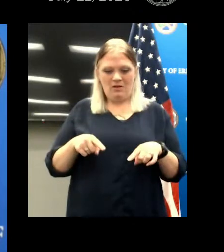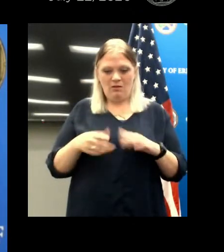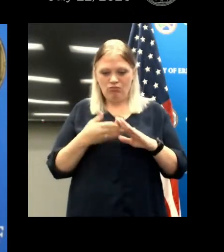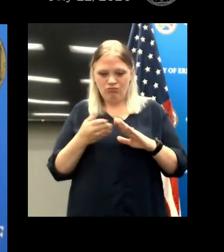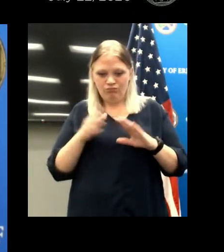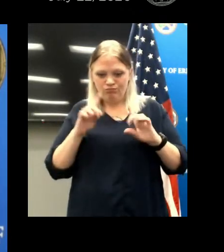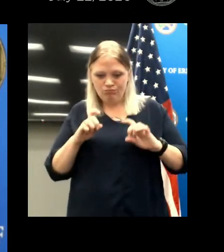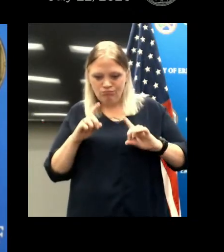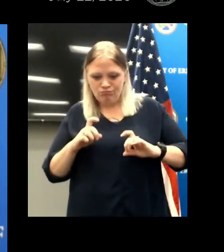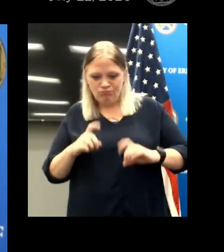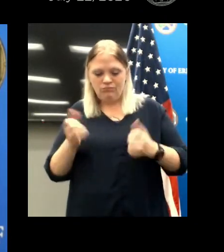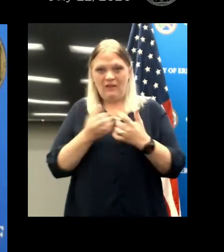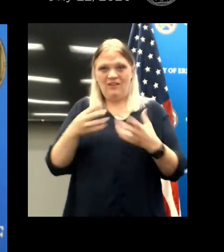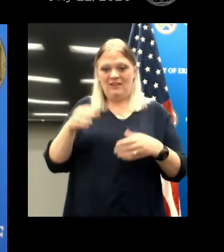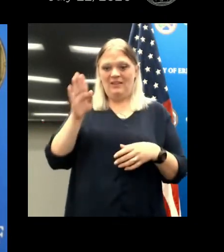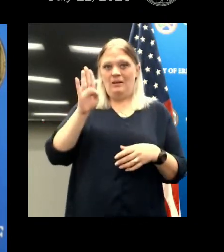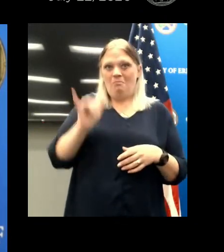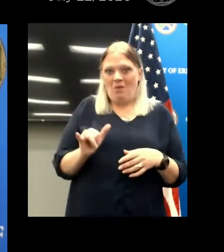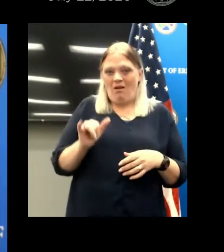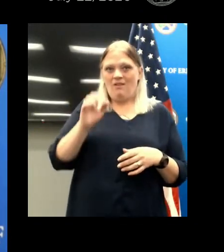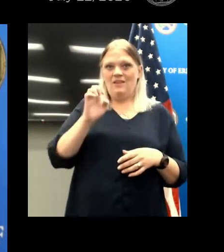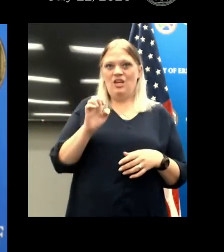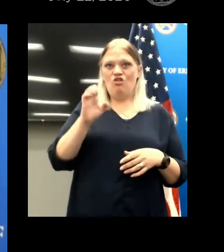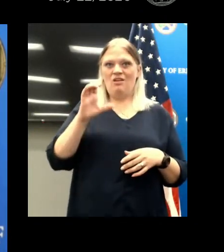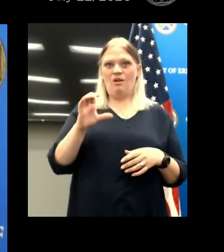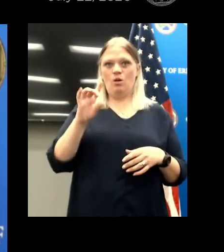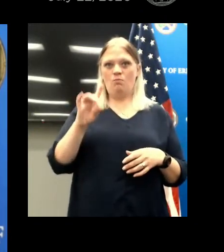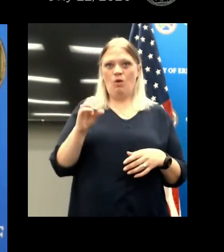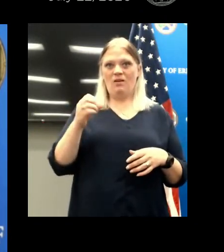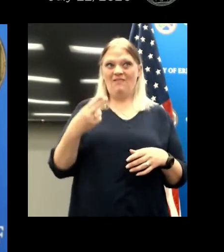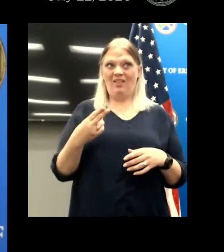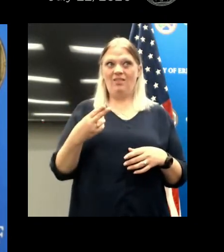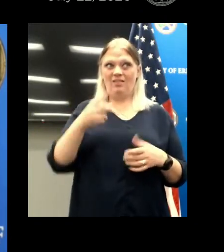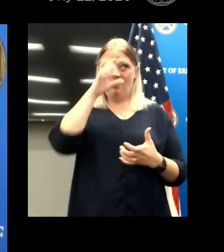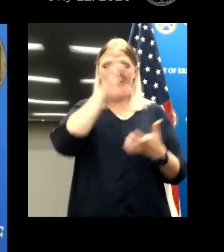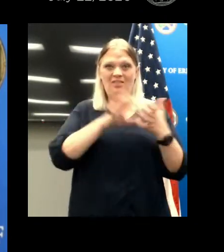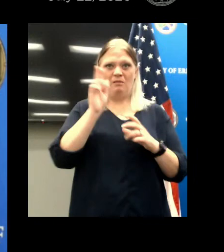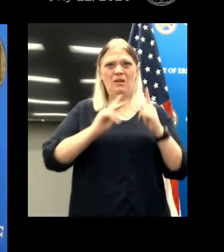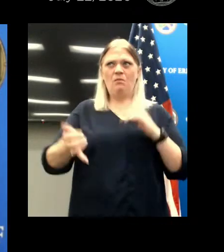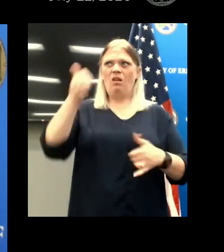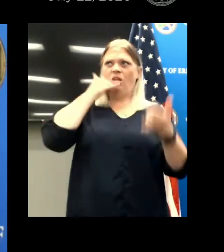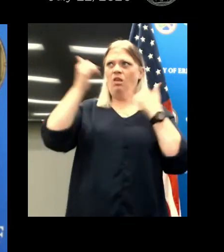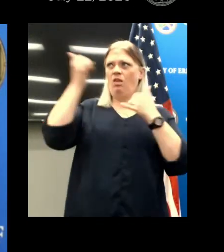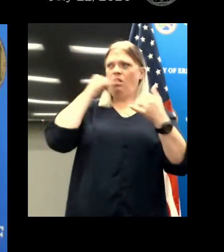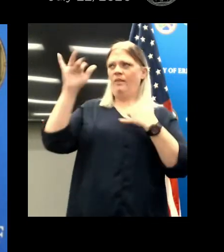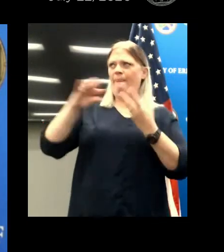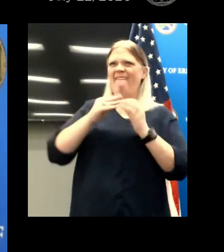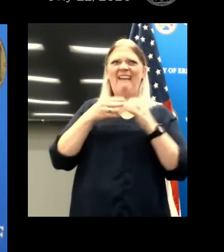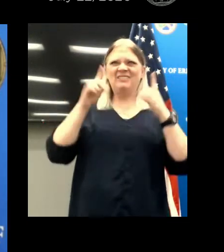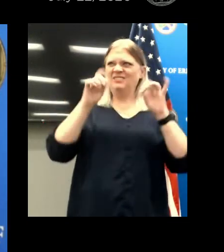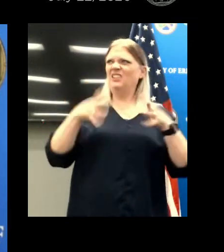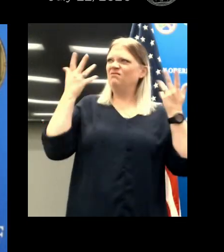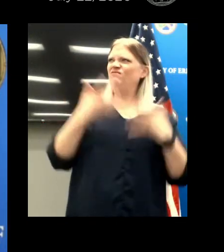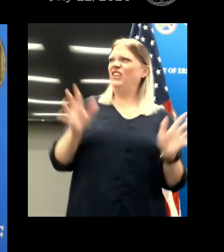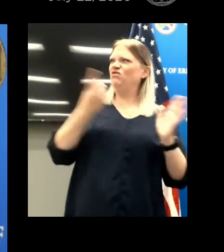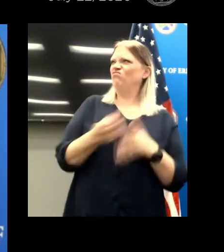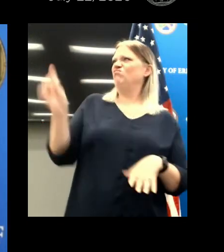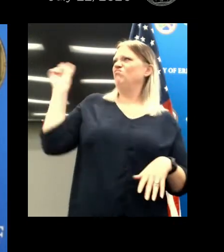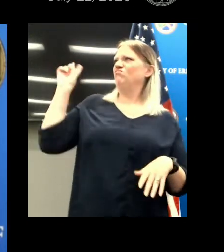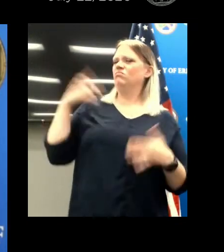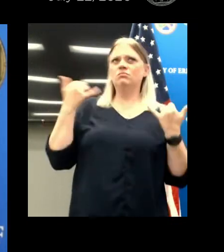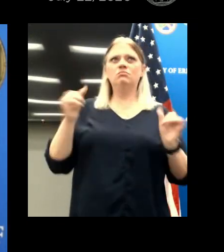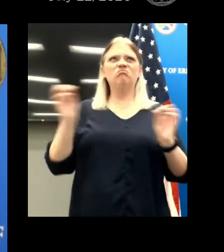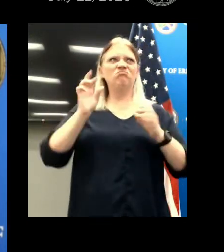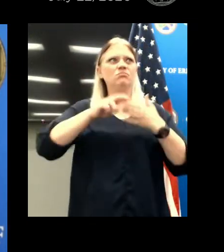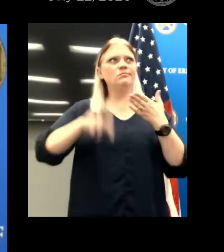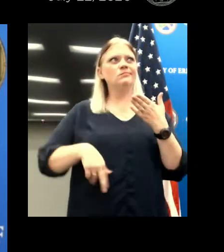by the Erie County Department of Health. And there seems to be some confusion in that. I've had people reach out calling our number saying, I did my test a week ago and I still haven't